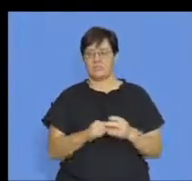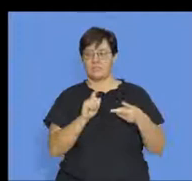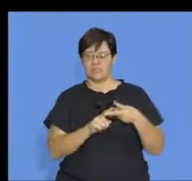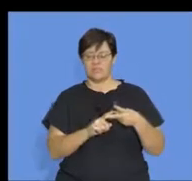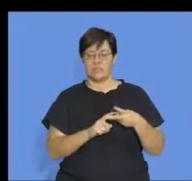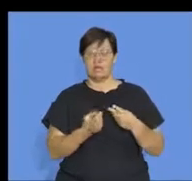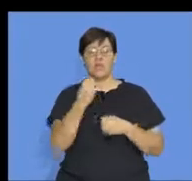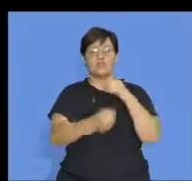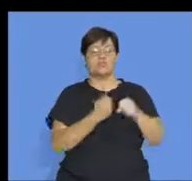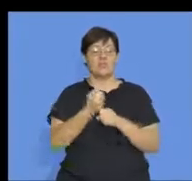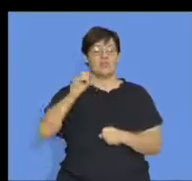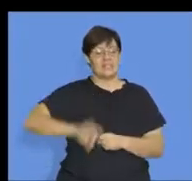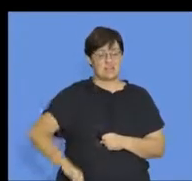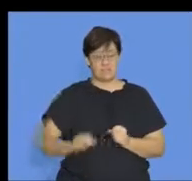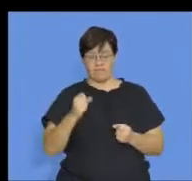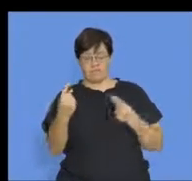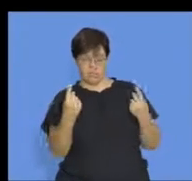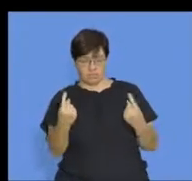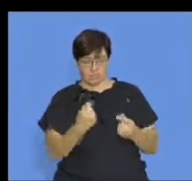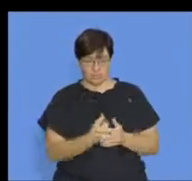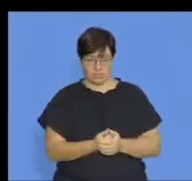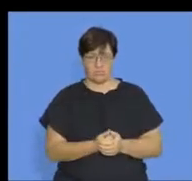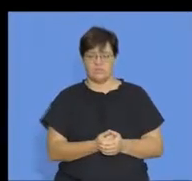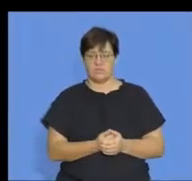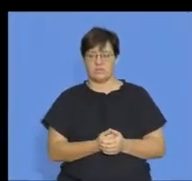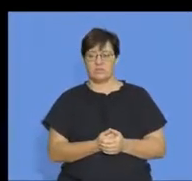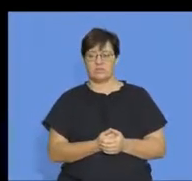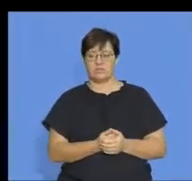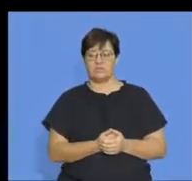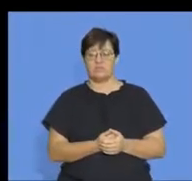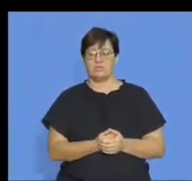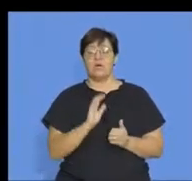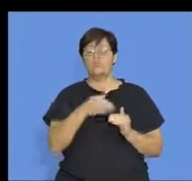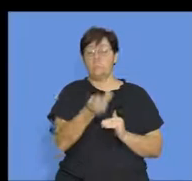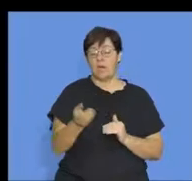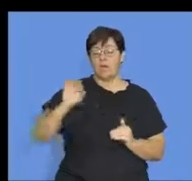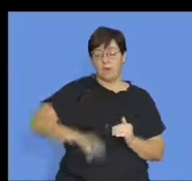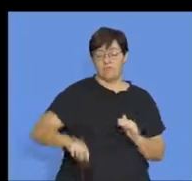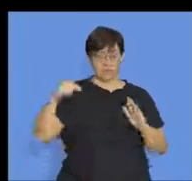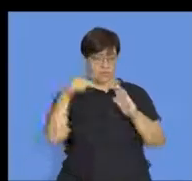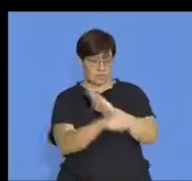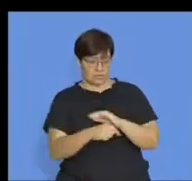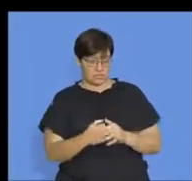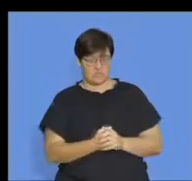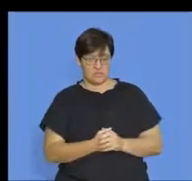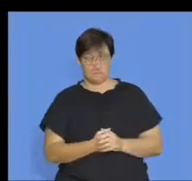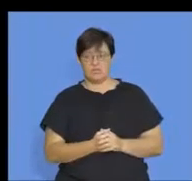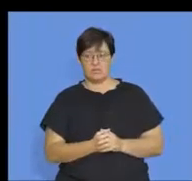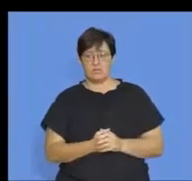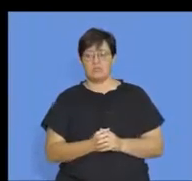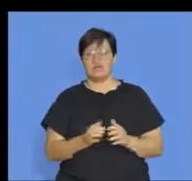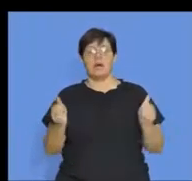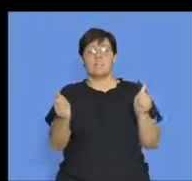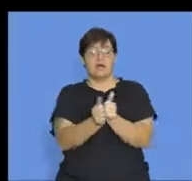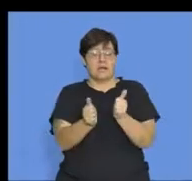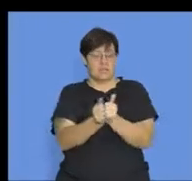annual salary for each partner, remaining profit or losses, and